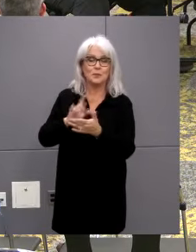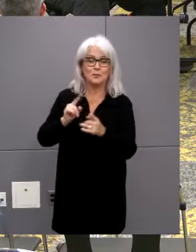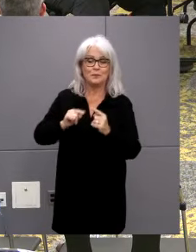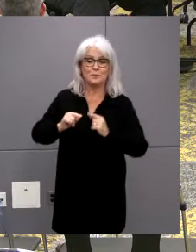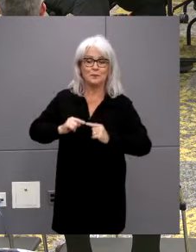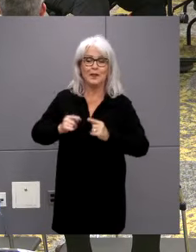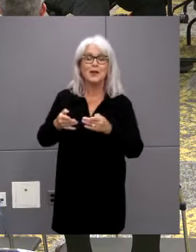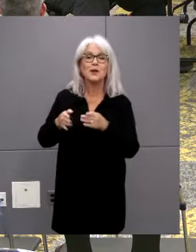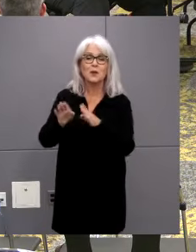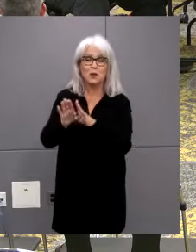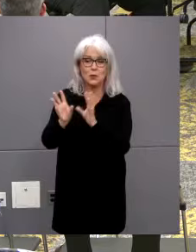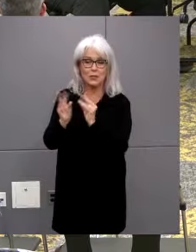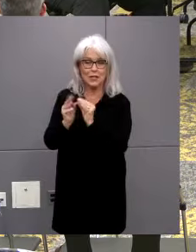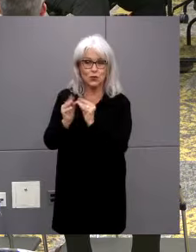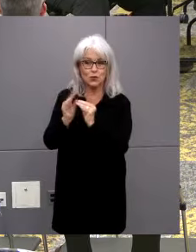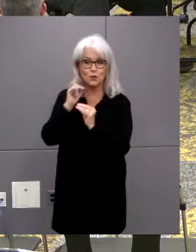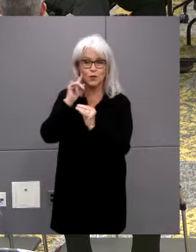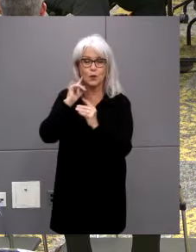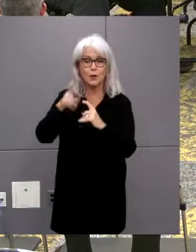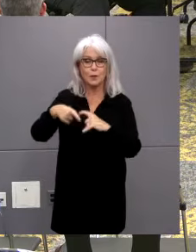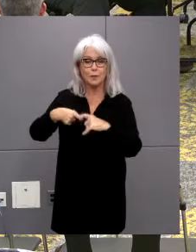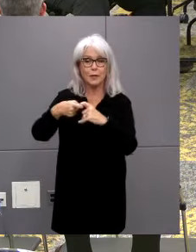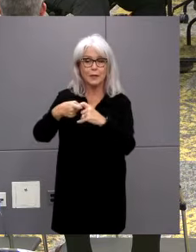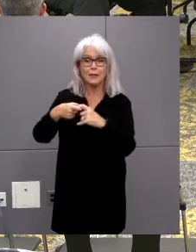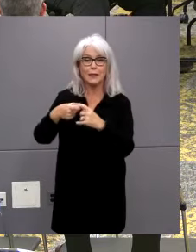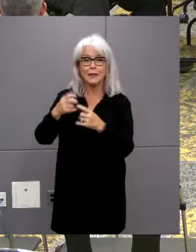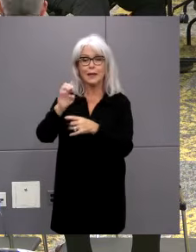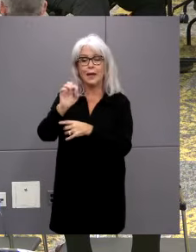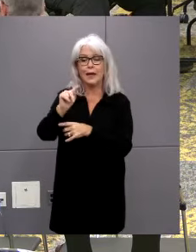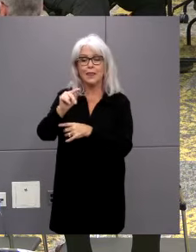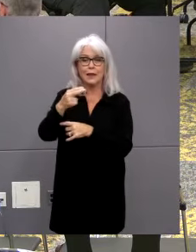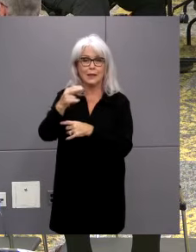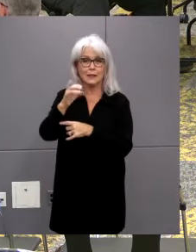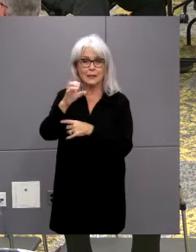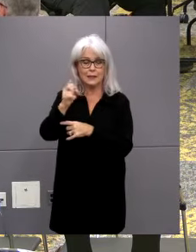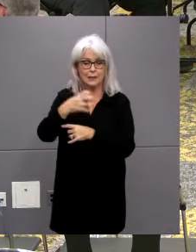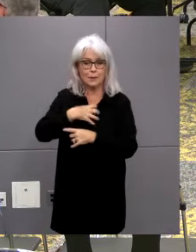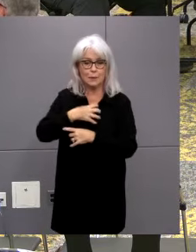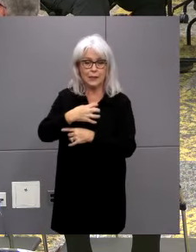closed session on the pending ethics complaint.